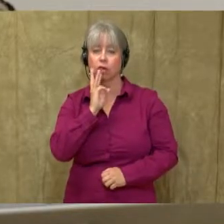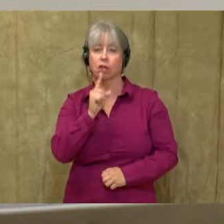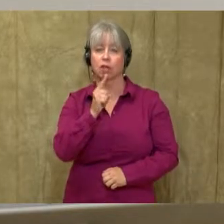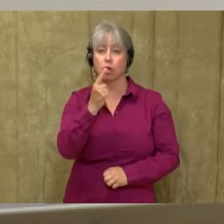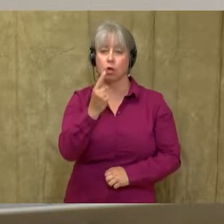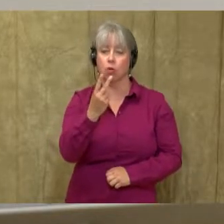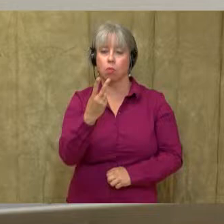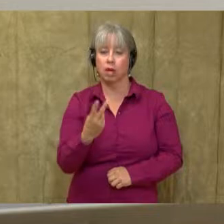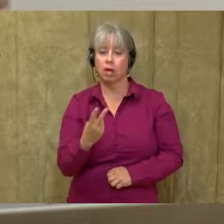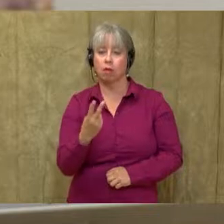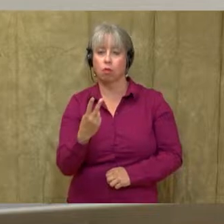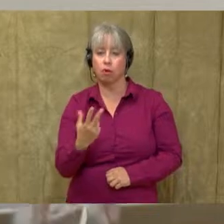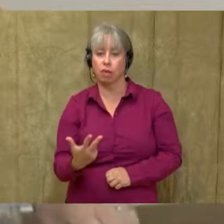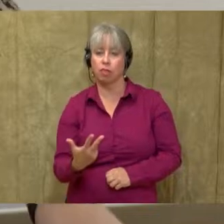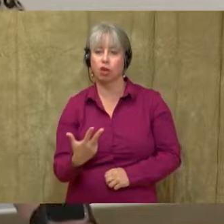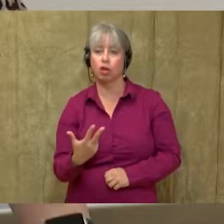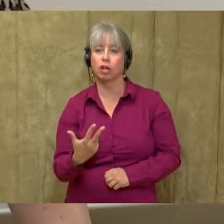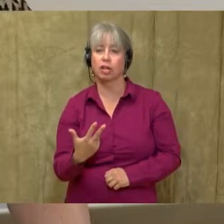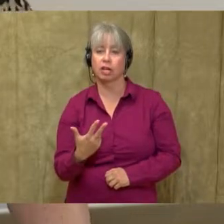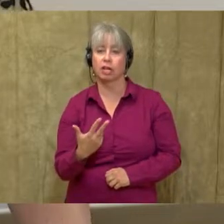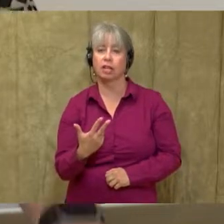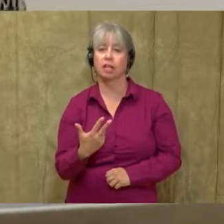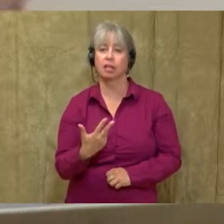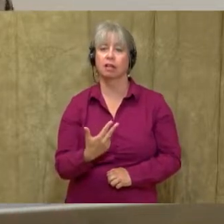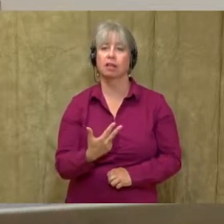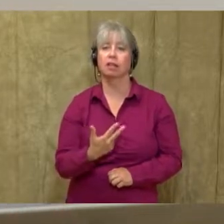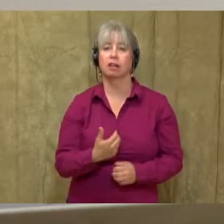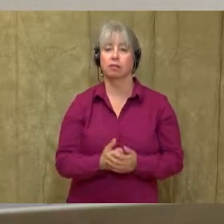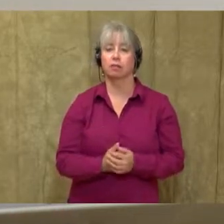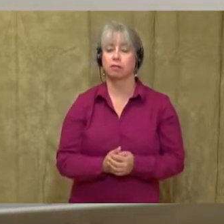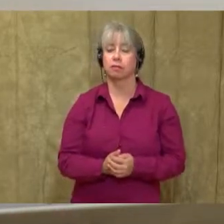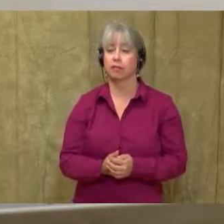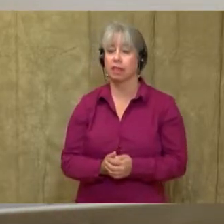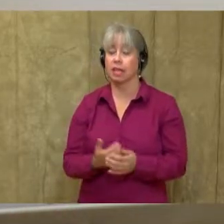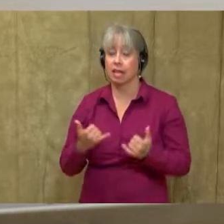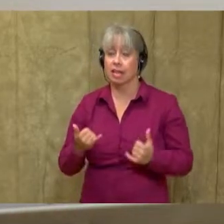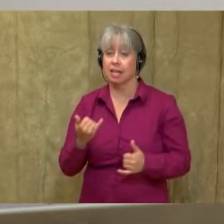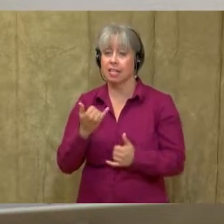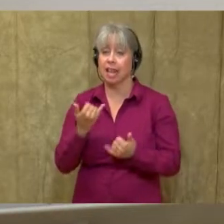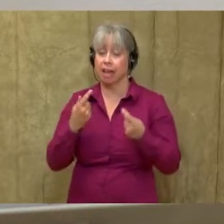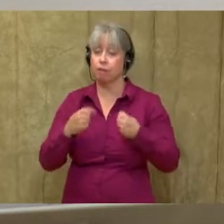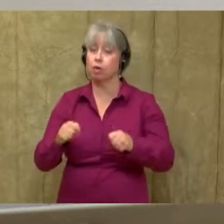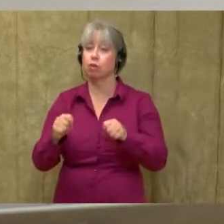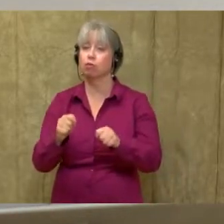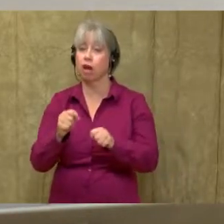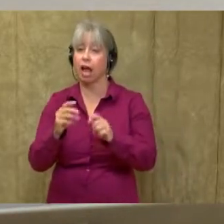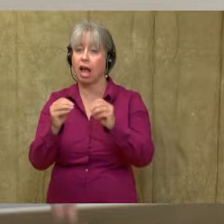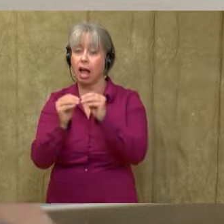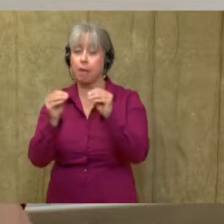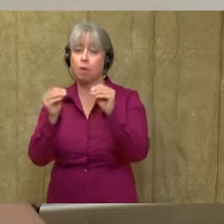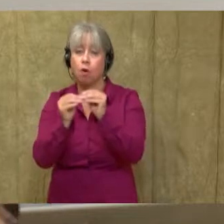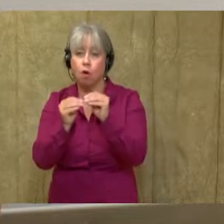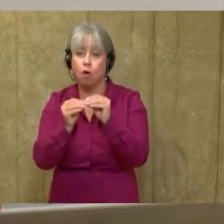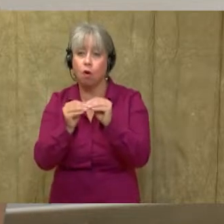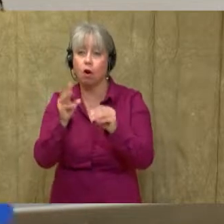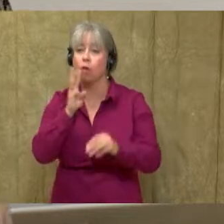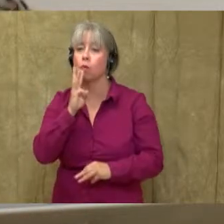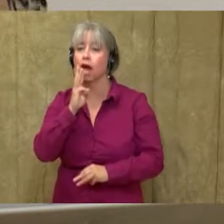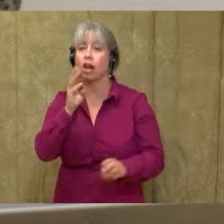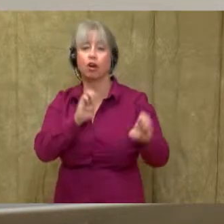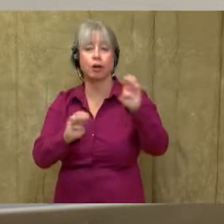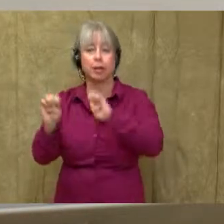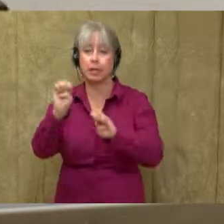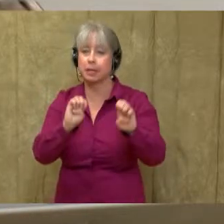1/3 the volume of a cylinder. Today we're going to do another water experiment so we can